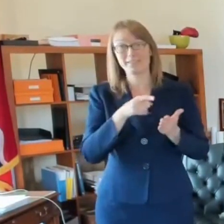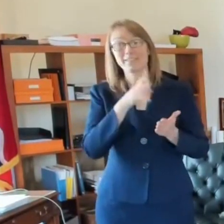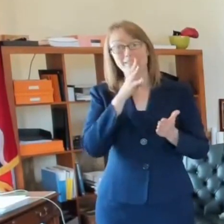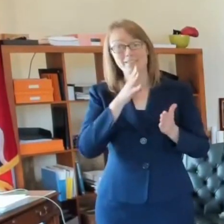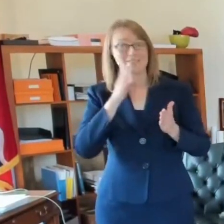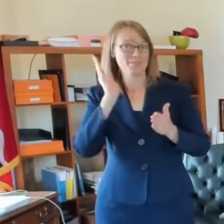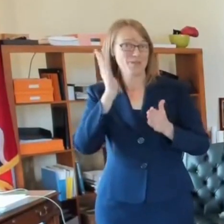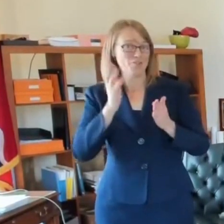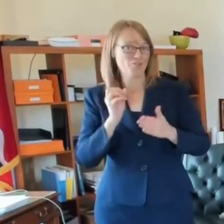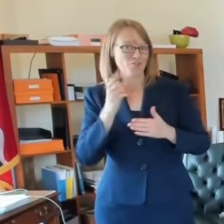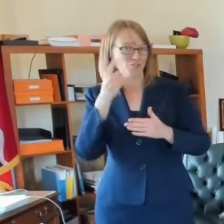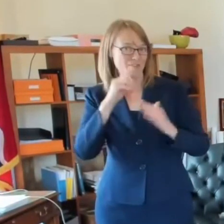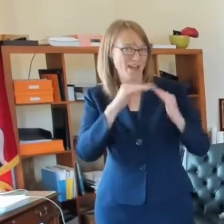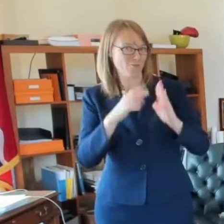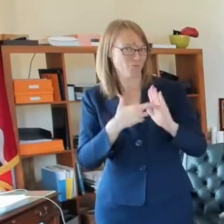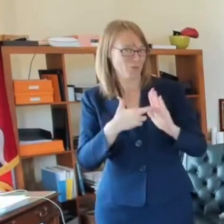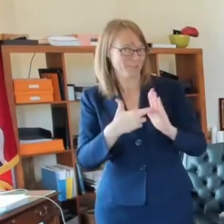is,